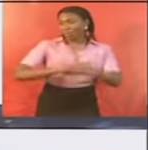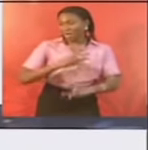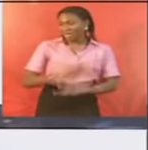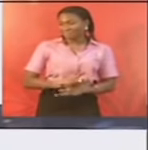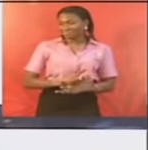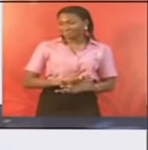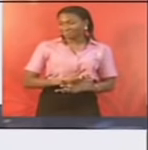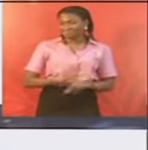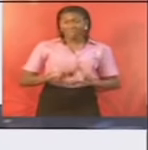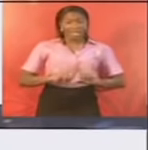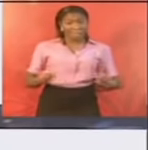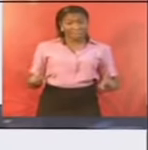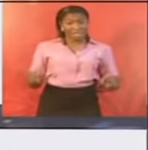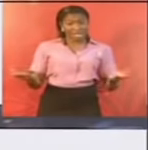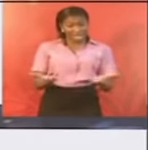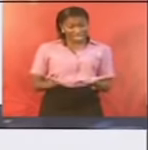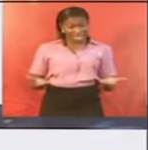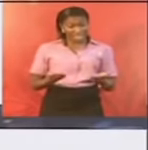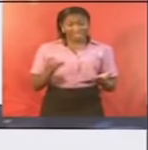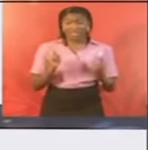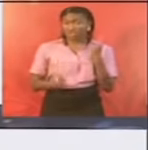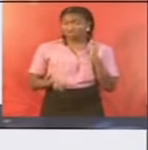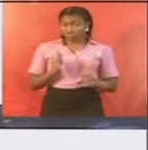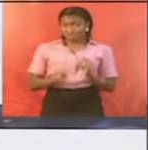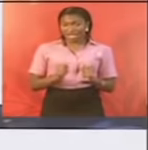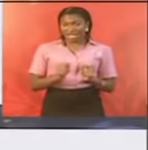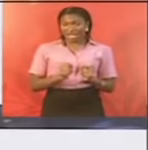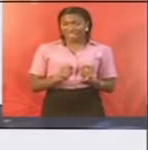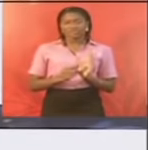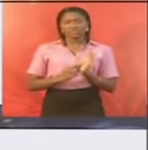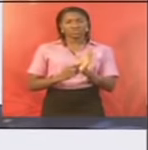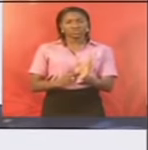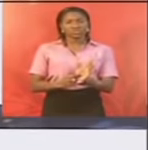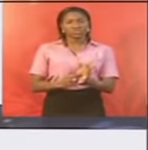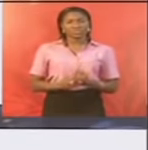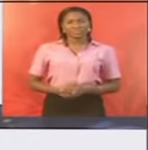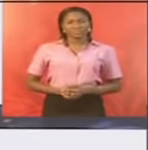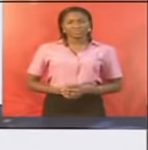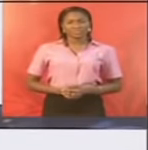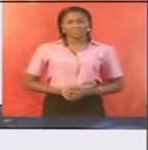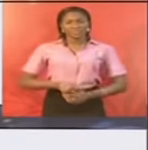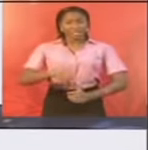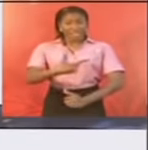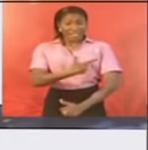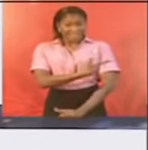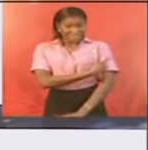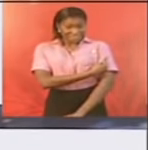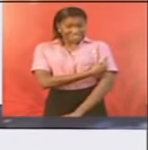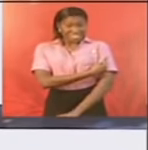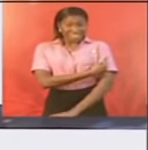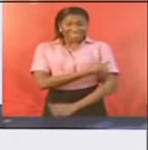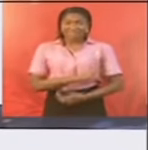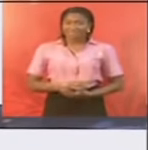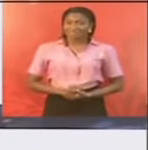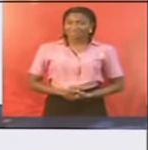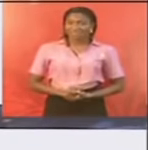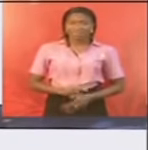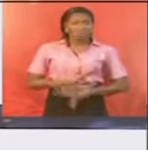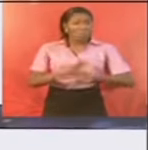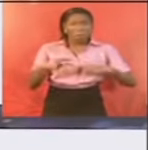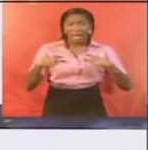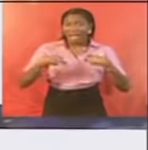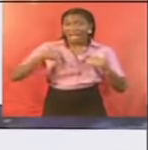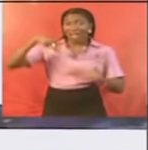our statistics in Trinidad and Tobago has shown that vaccination works. We have not had an outbreak of polio